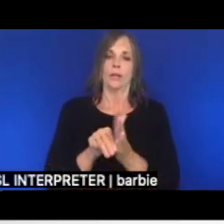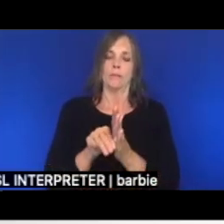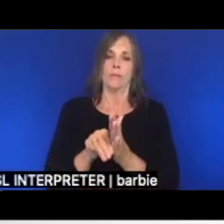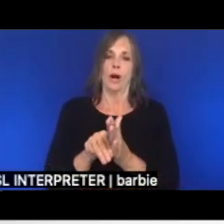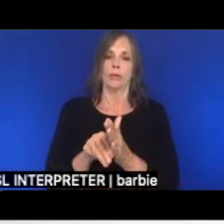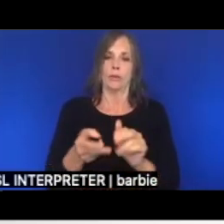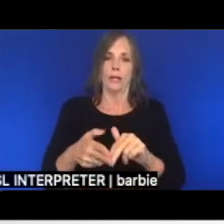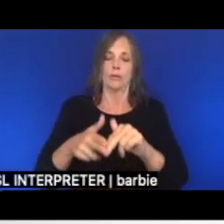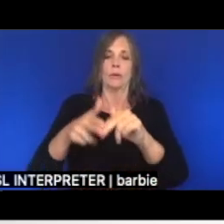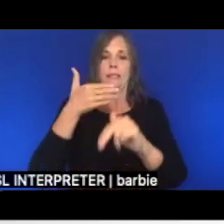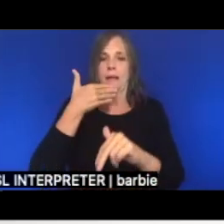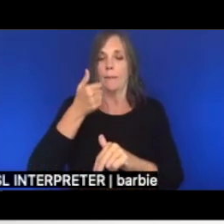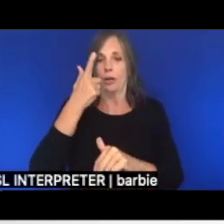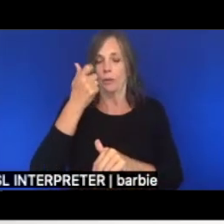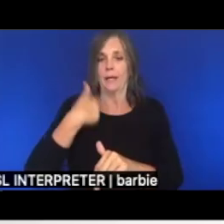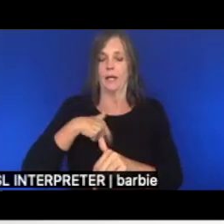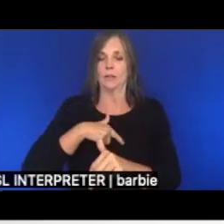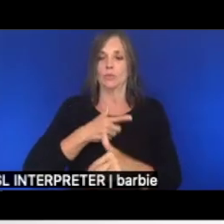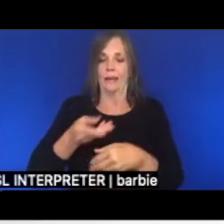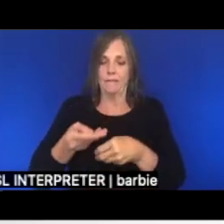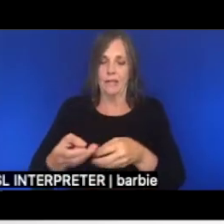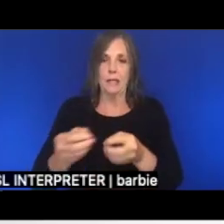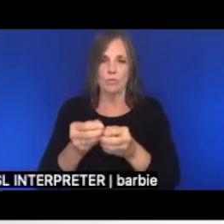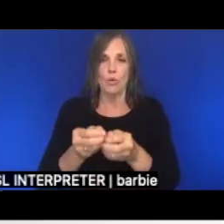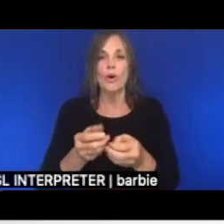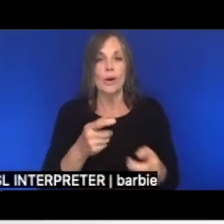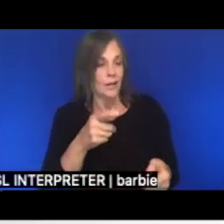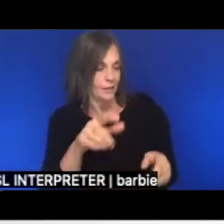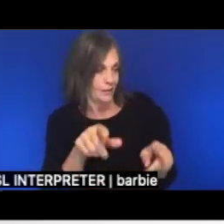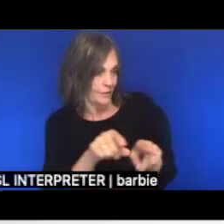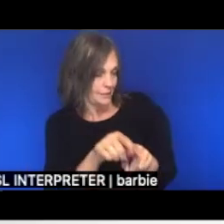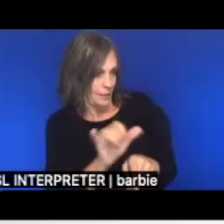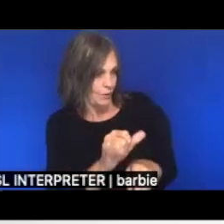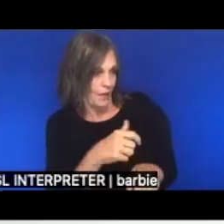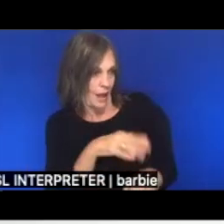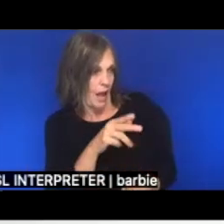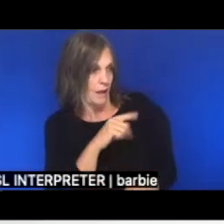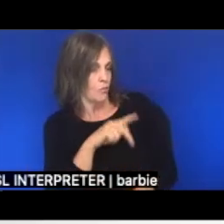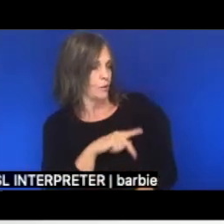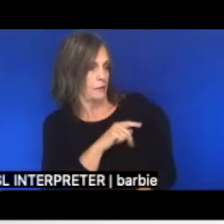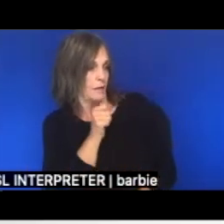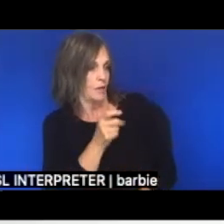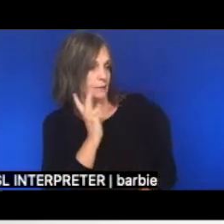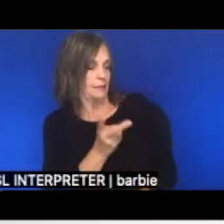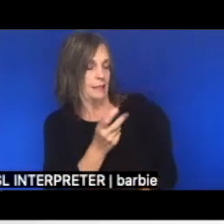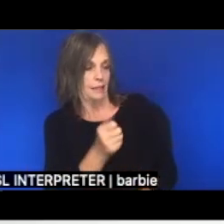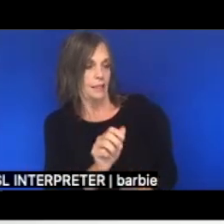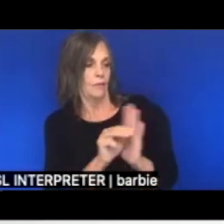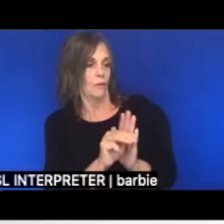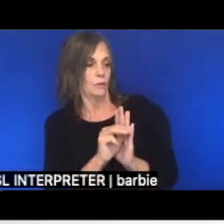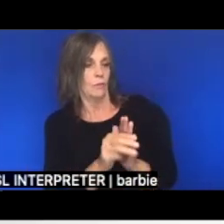like exactly. have that. But I personally haven't seen any of those models. Like I haven't